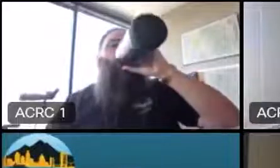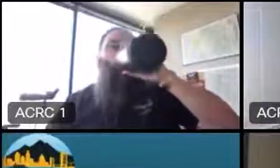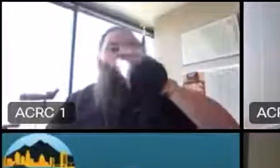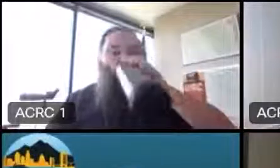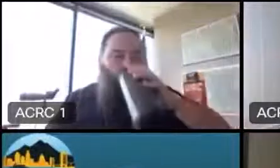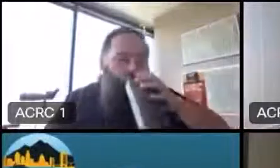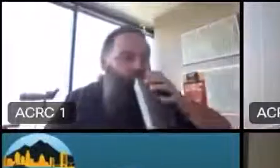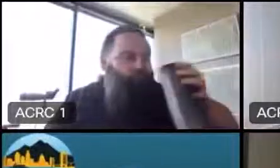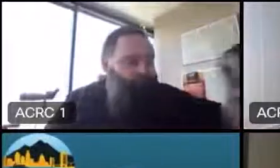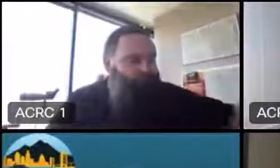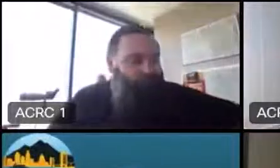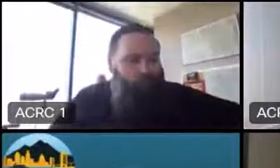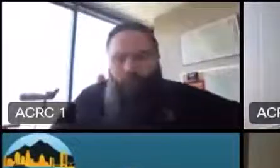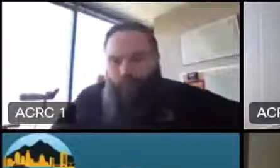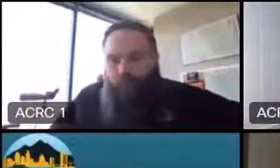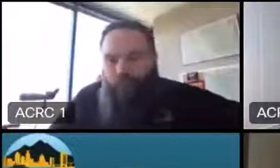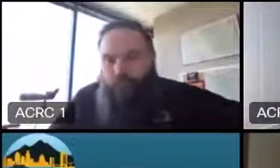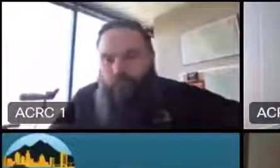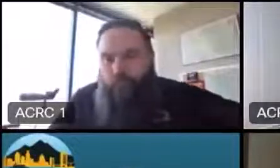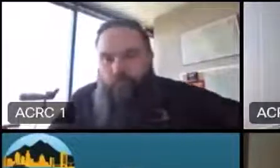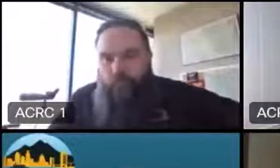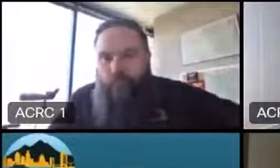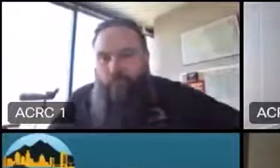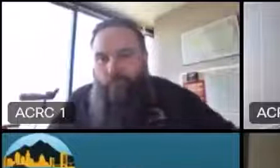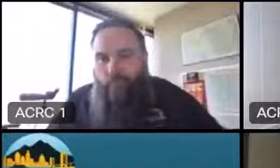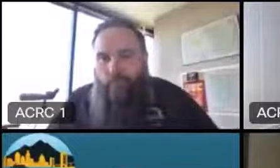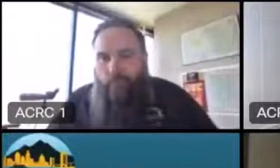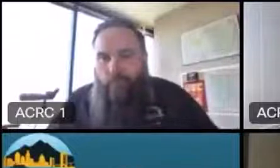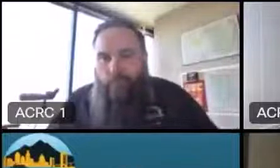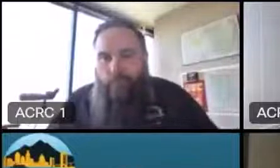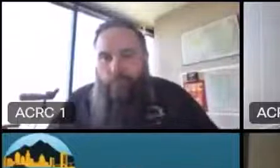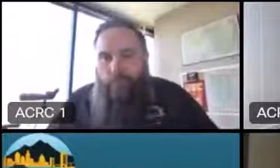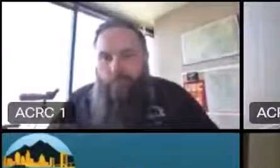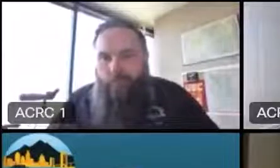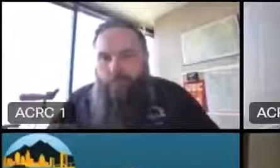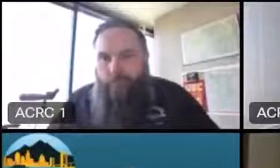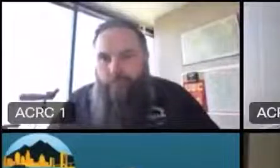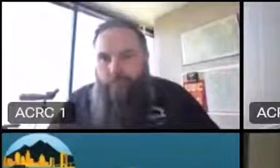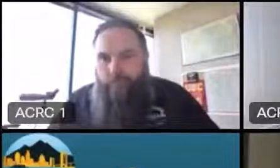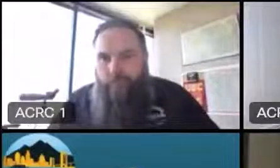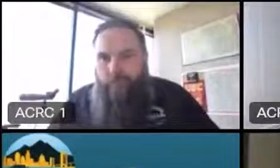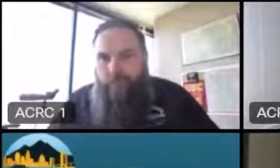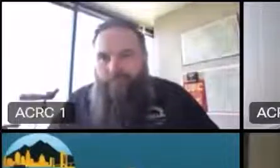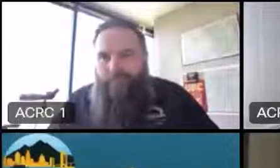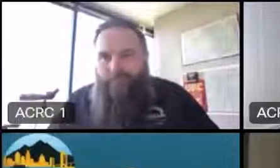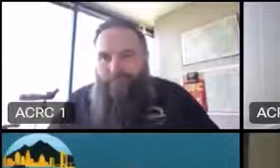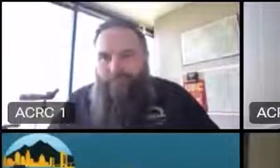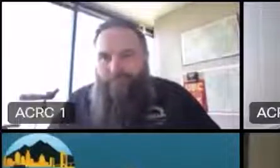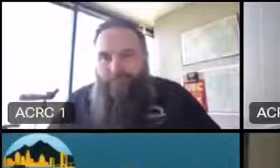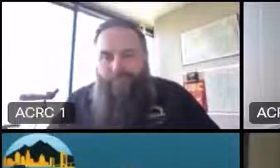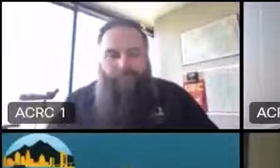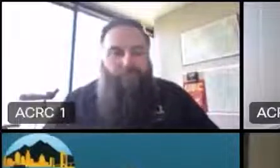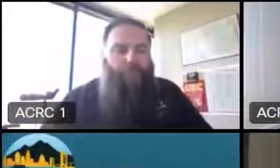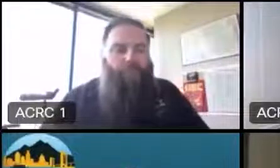left over from the 2021 fiscal year. So as a result, each regional center received about $284,000